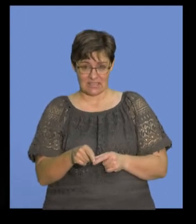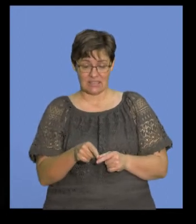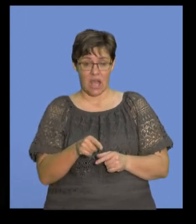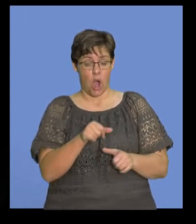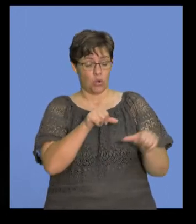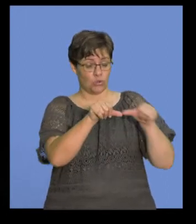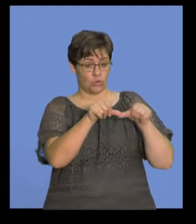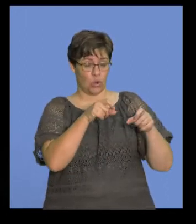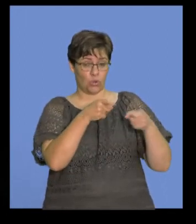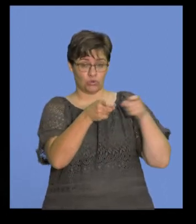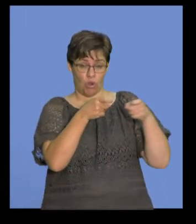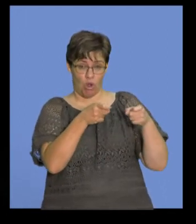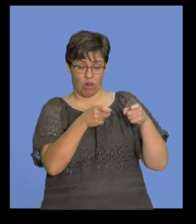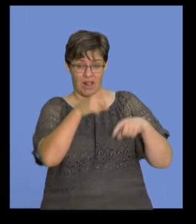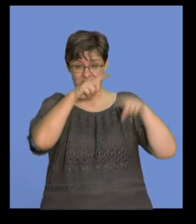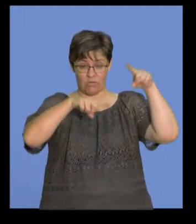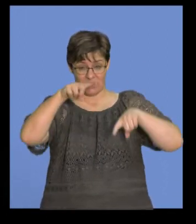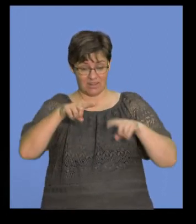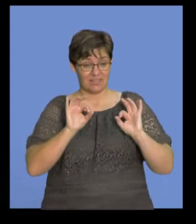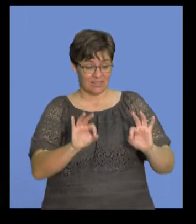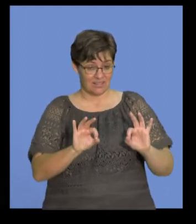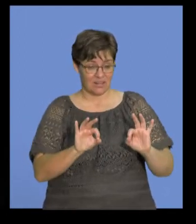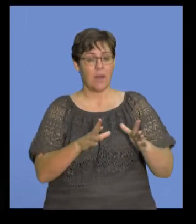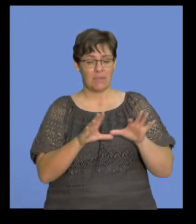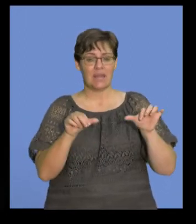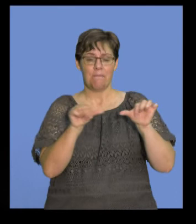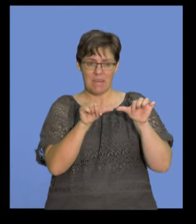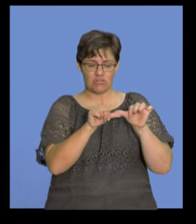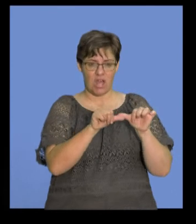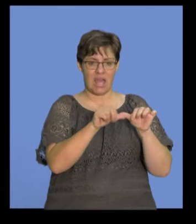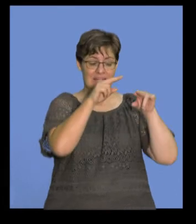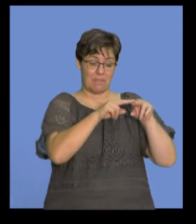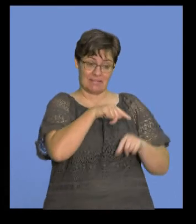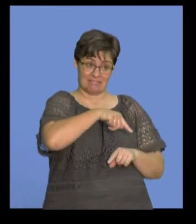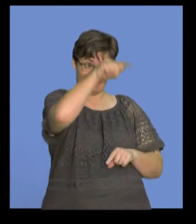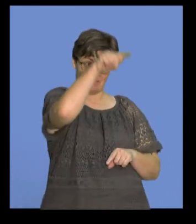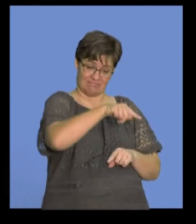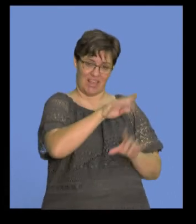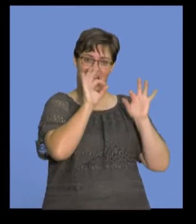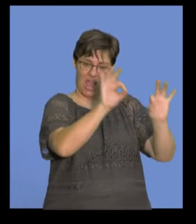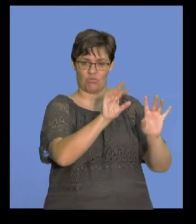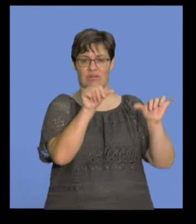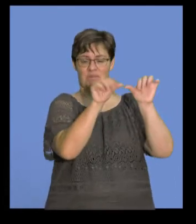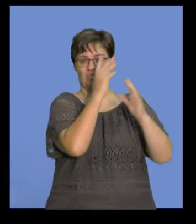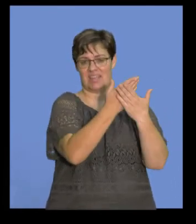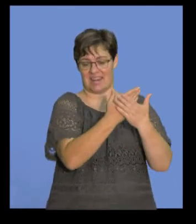control variables controlled, and that you've been able to measure the dependent variable accurately.